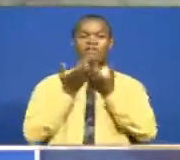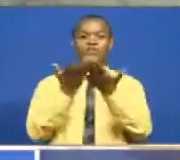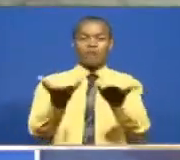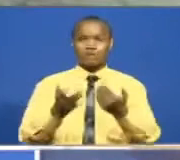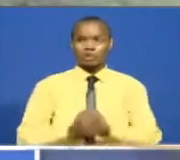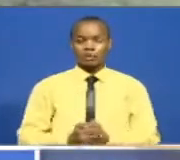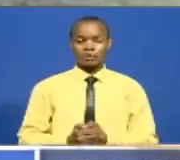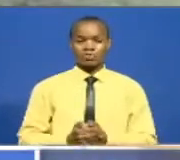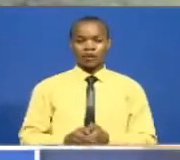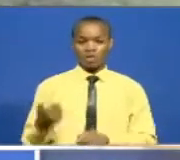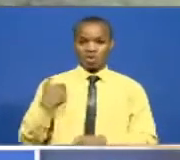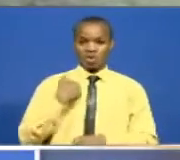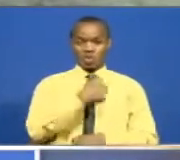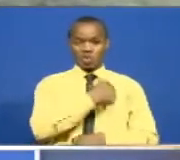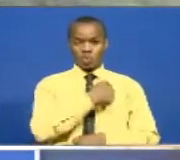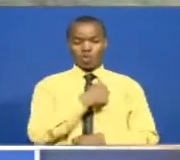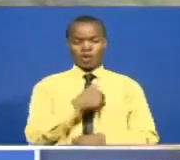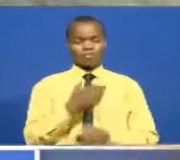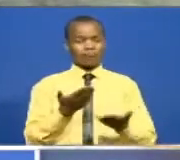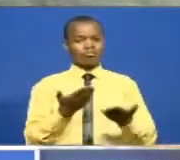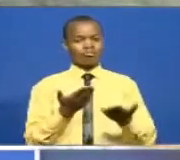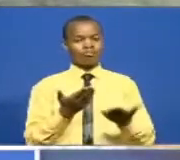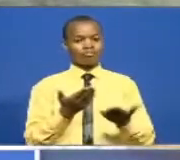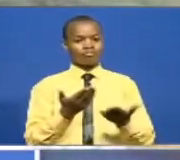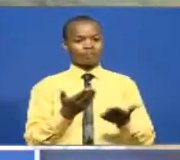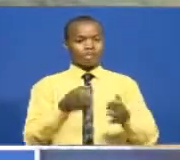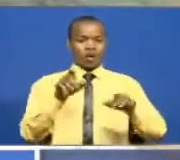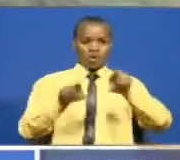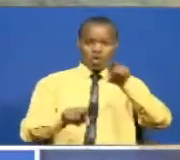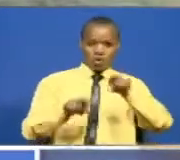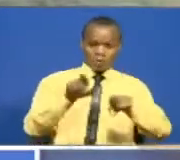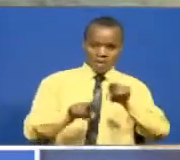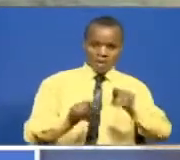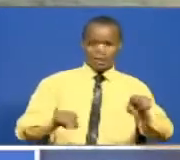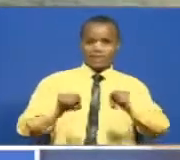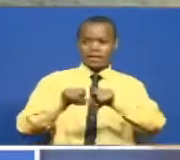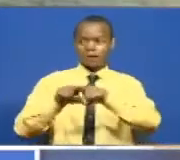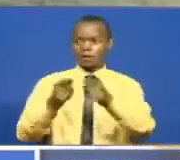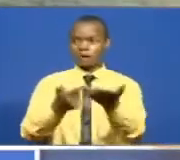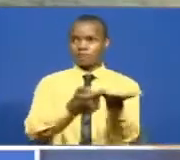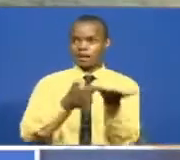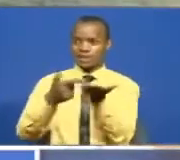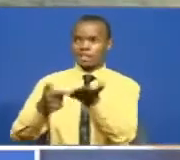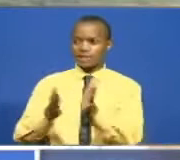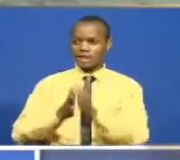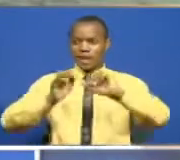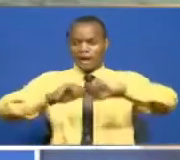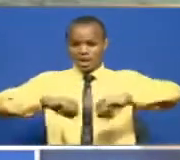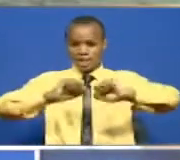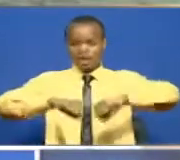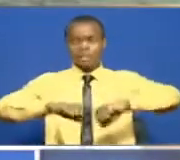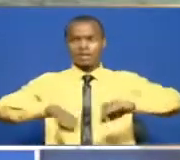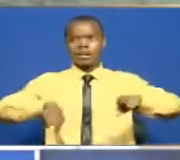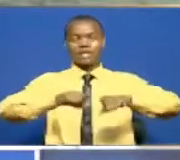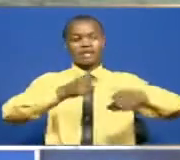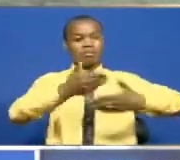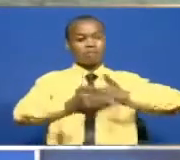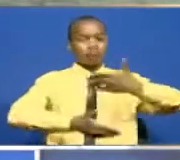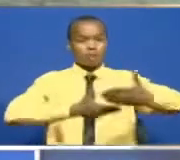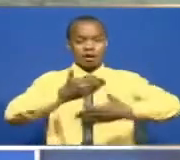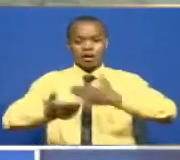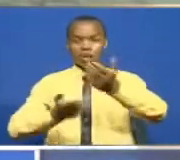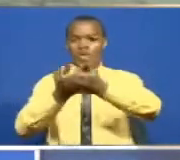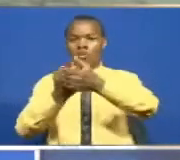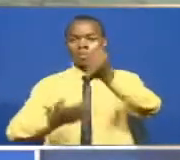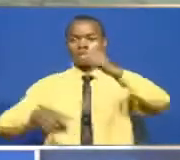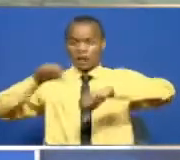We compare and build up a consensus, that is, we integrate both the